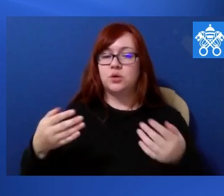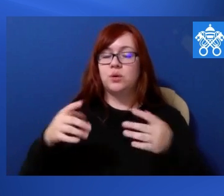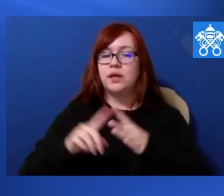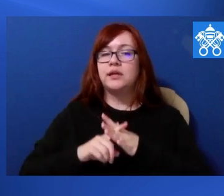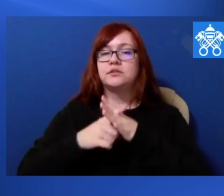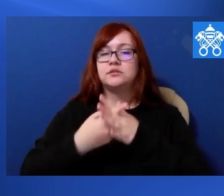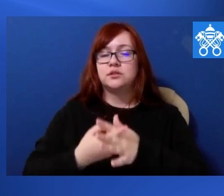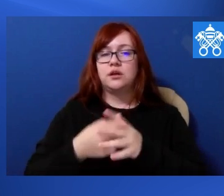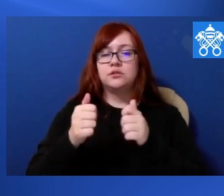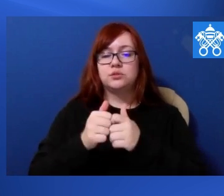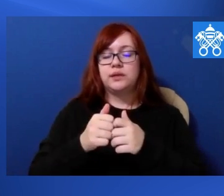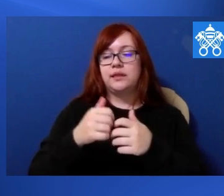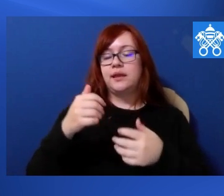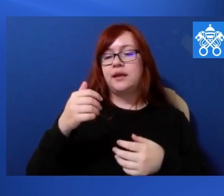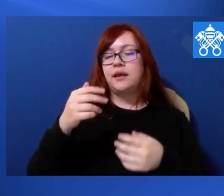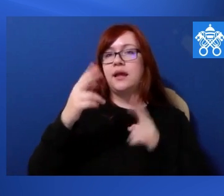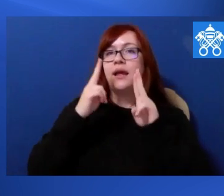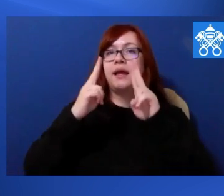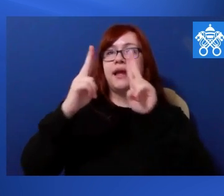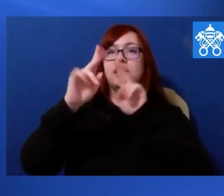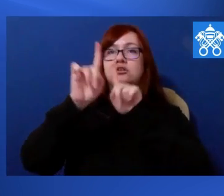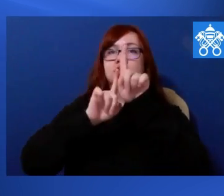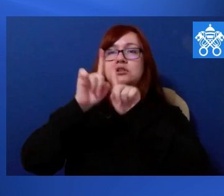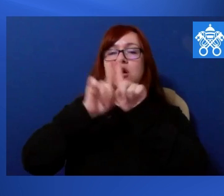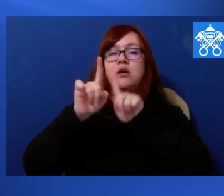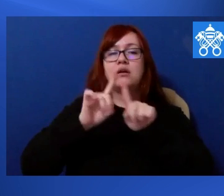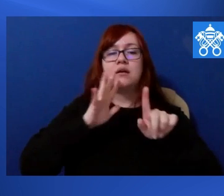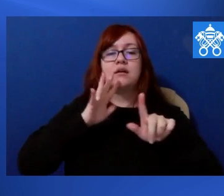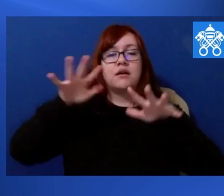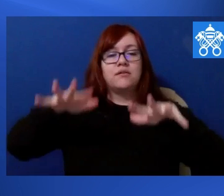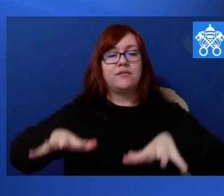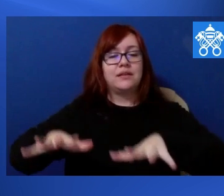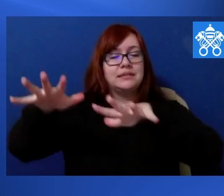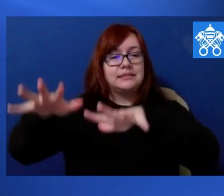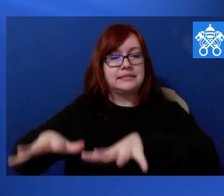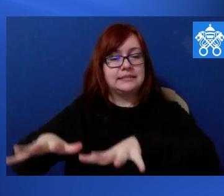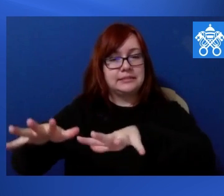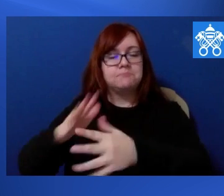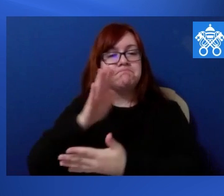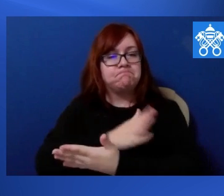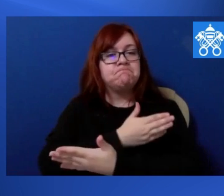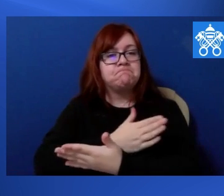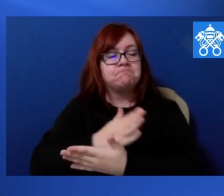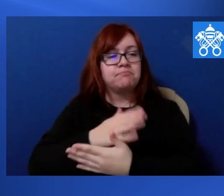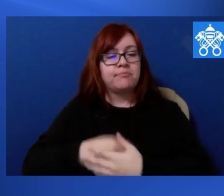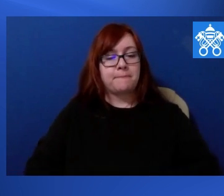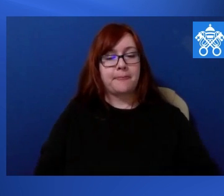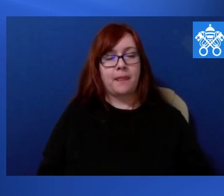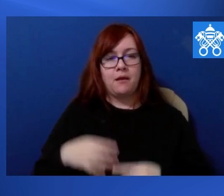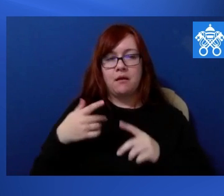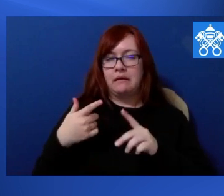Ave Maristella, Hail Star of the Sea, a plain song Vespers hymn from about the